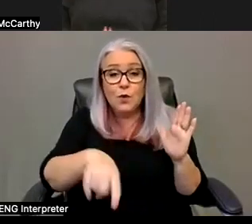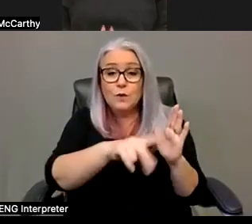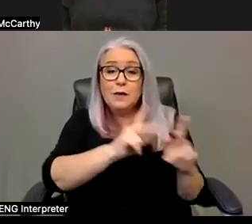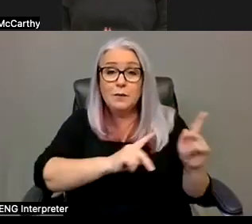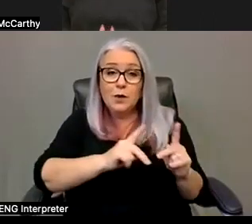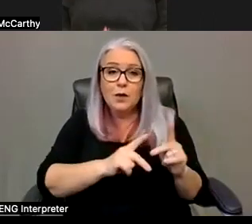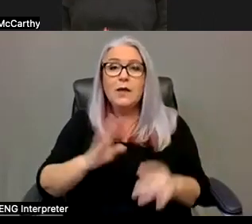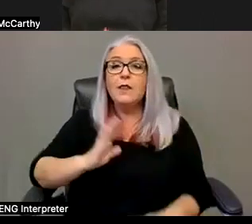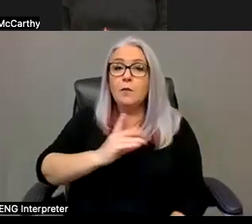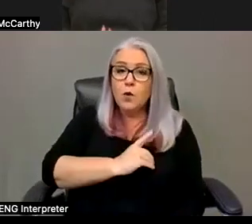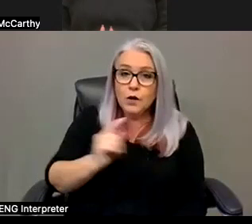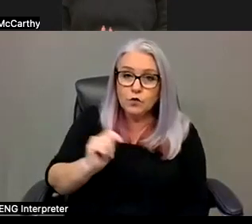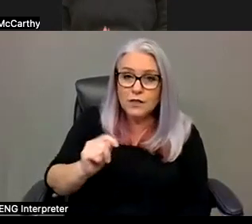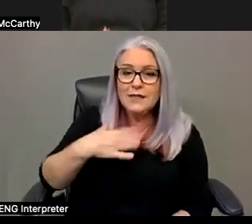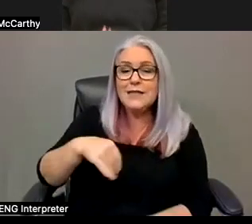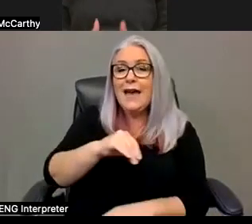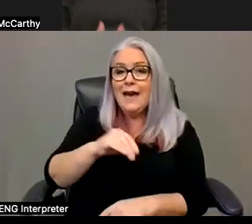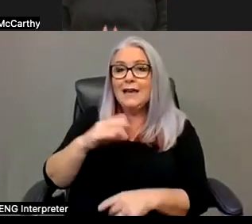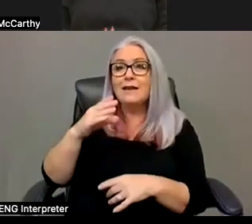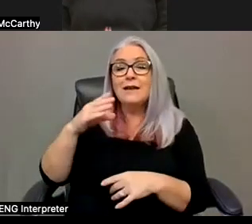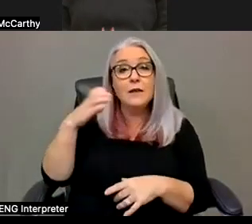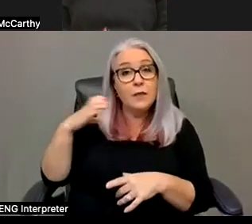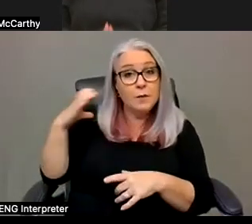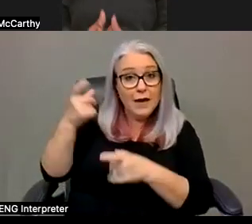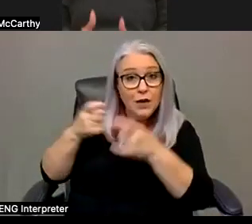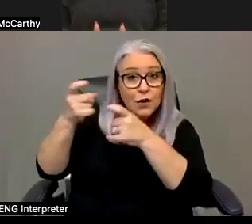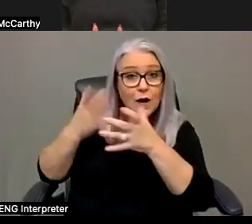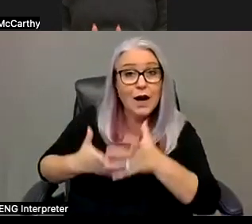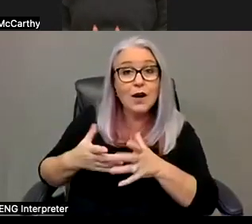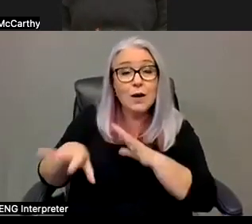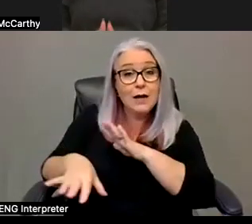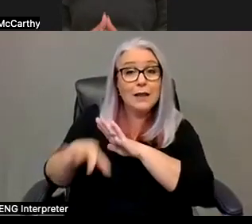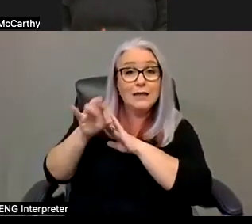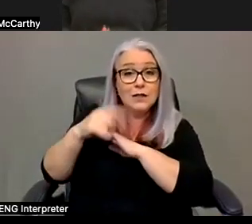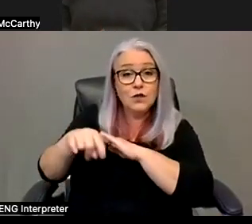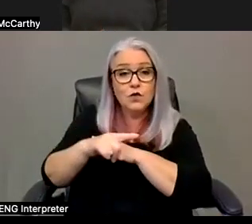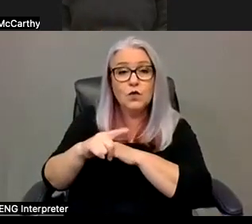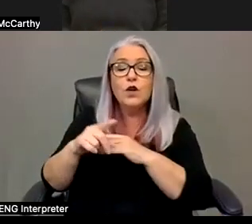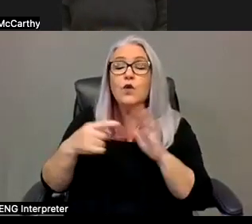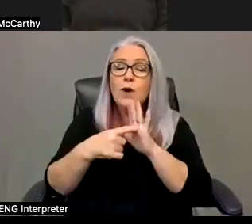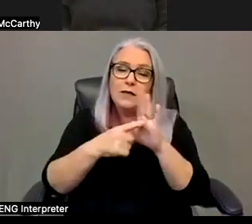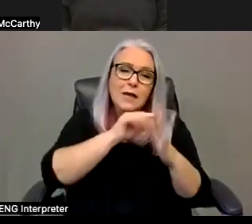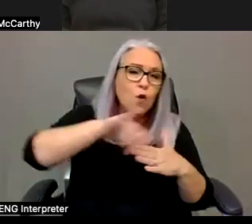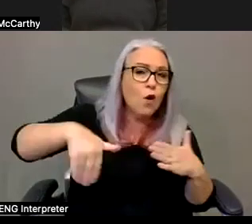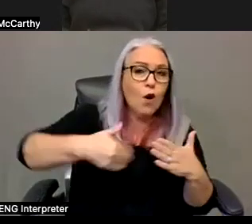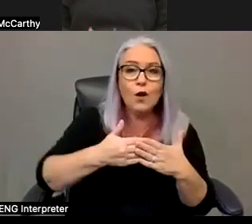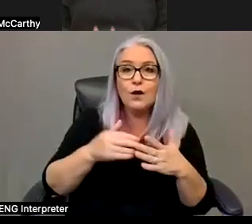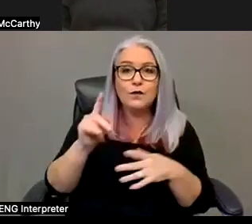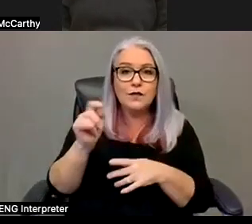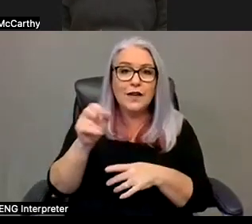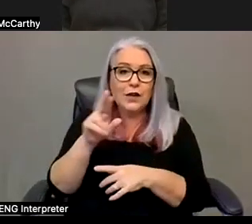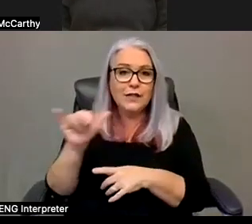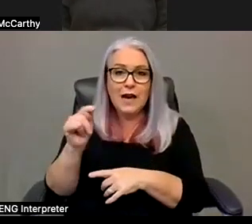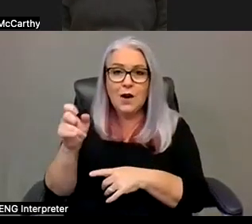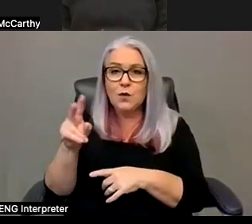the Board of Trustees and the mayor are there and are elected to represent all of Tarrytown, not just the individuals that agree with them. The